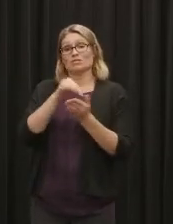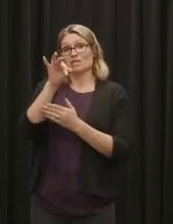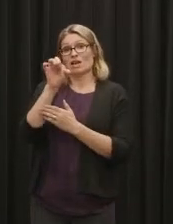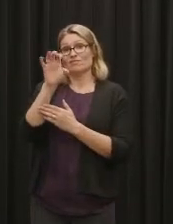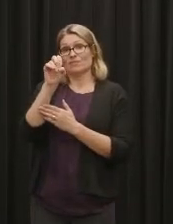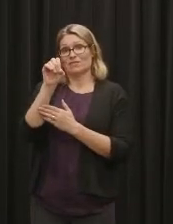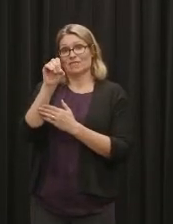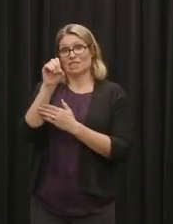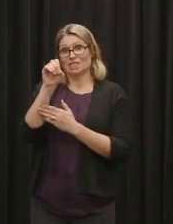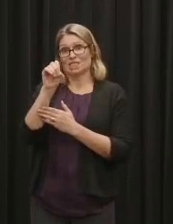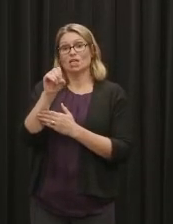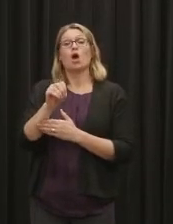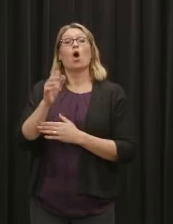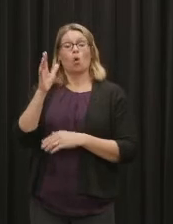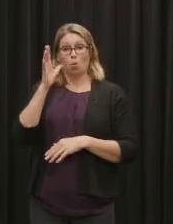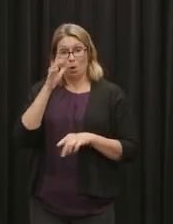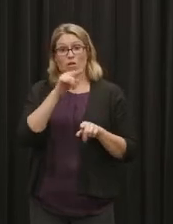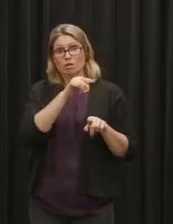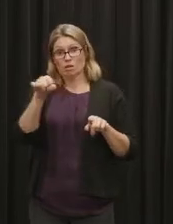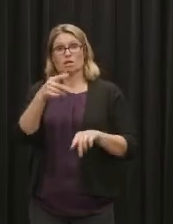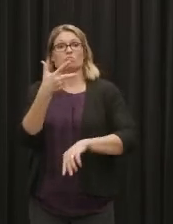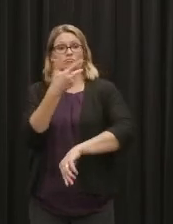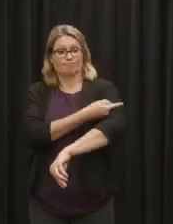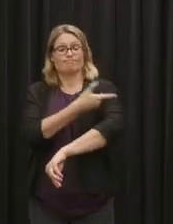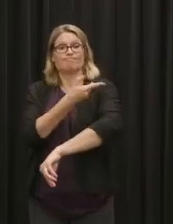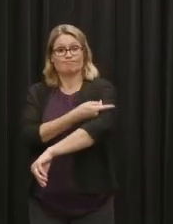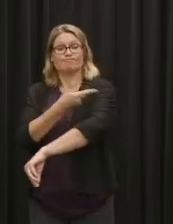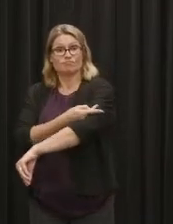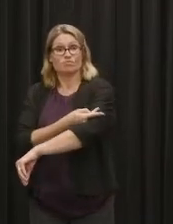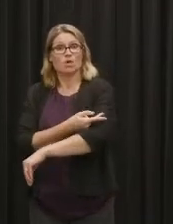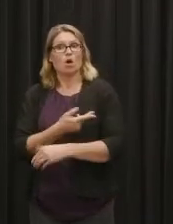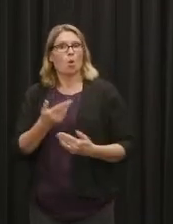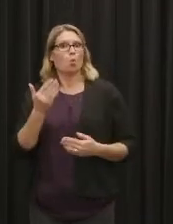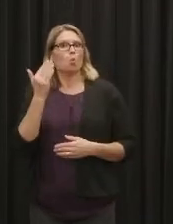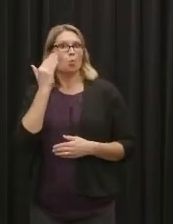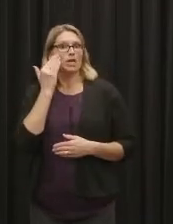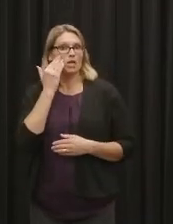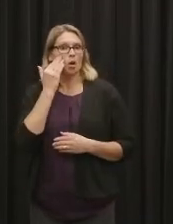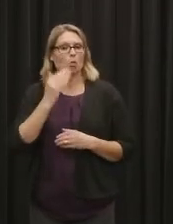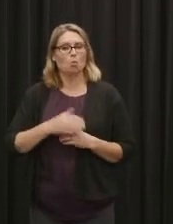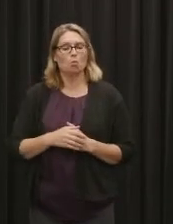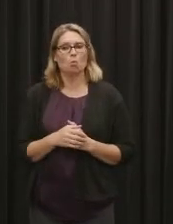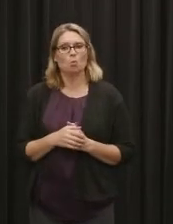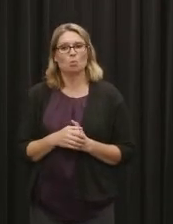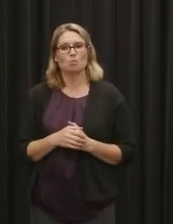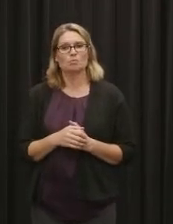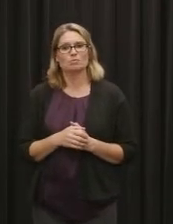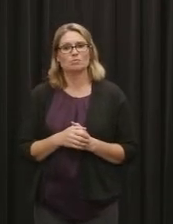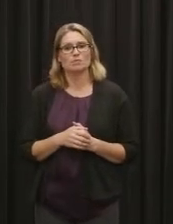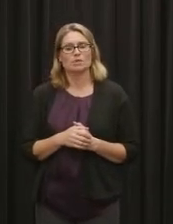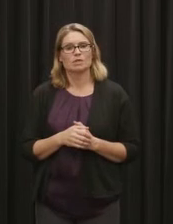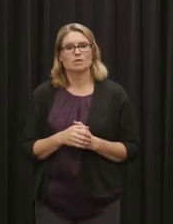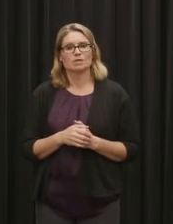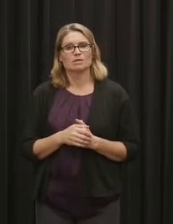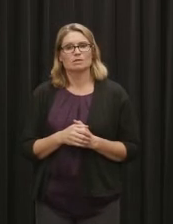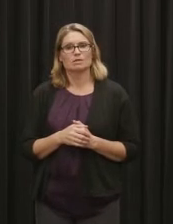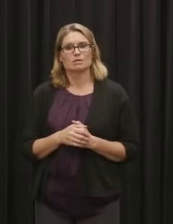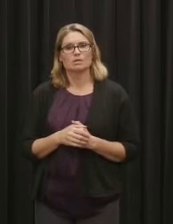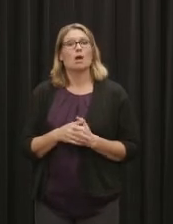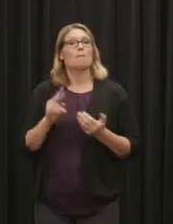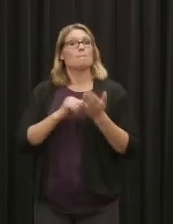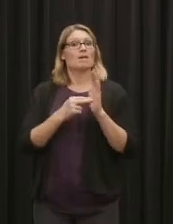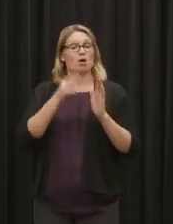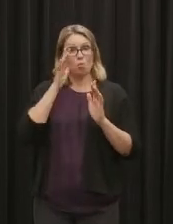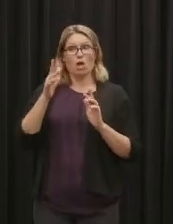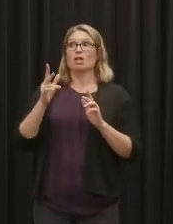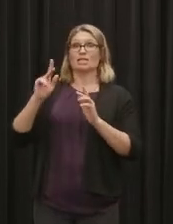1,950 doses, will be administered because we have absolute certainty that the sufficient quantity for the second